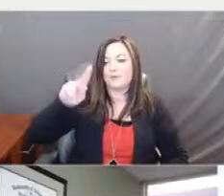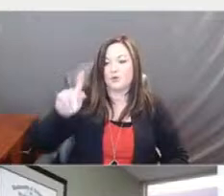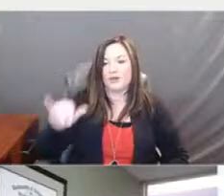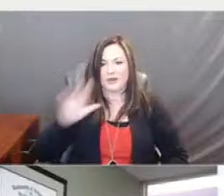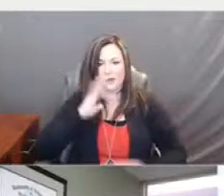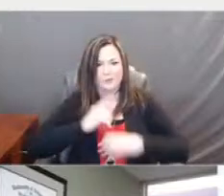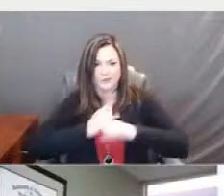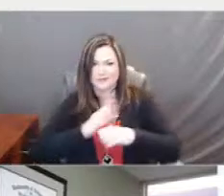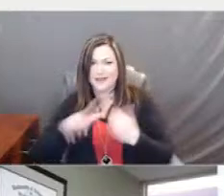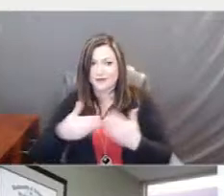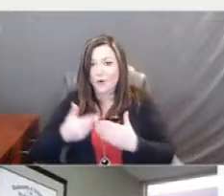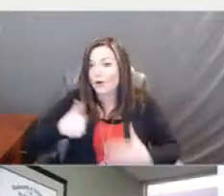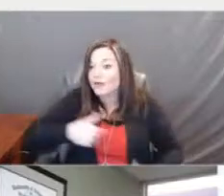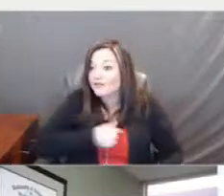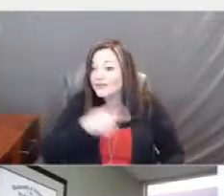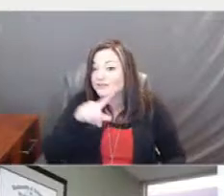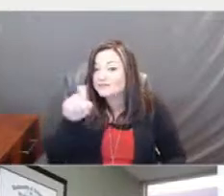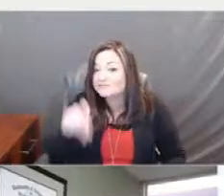us.